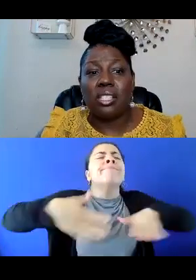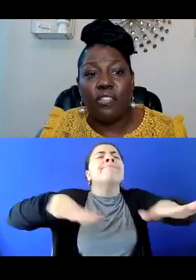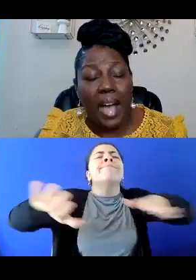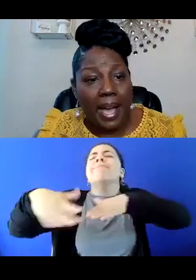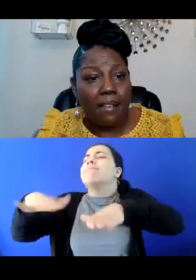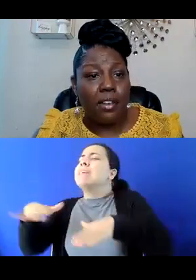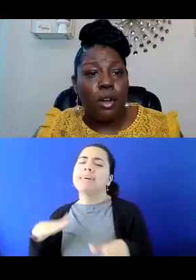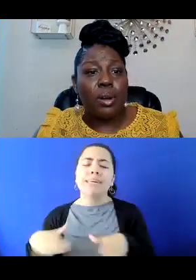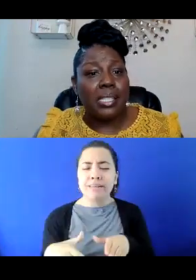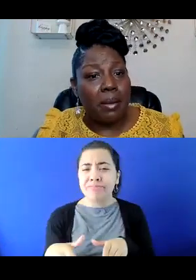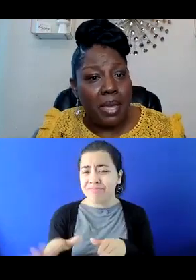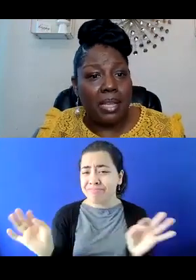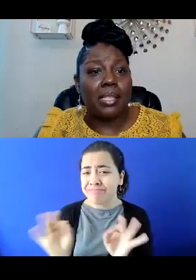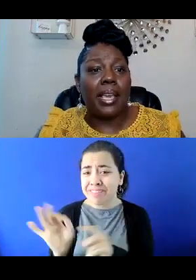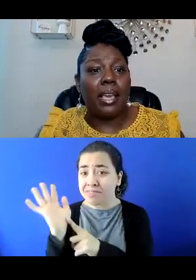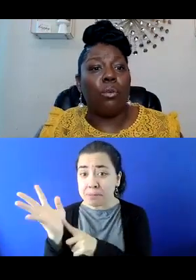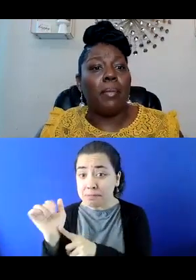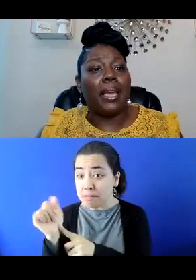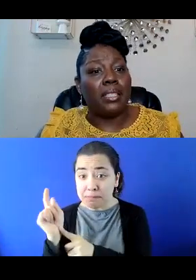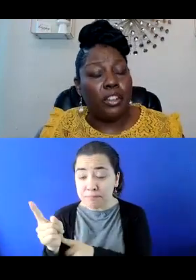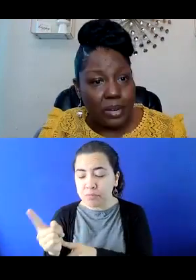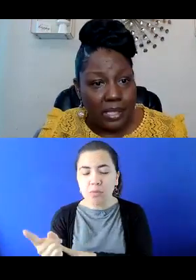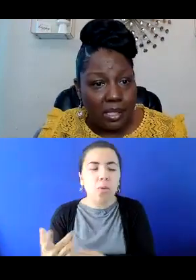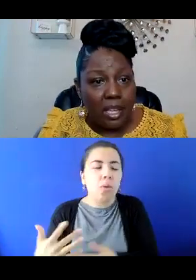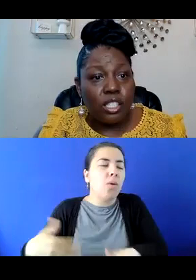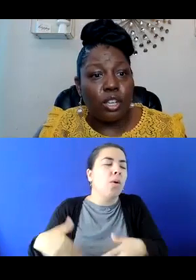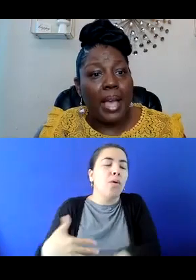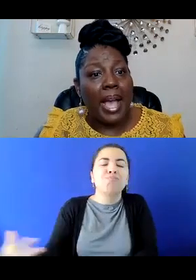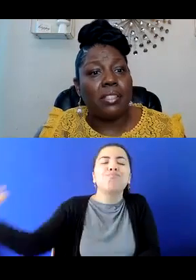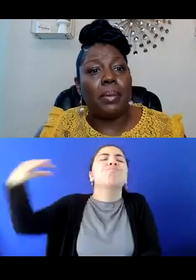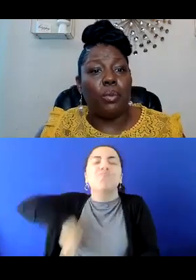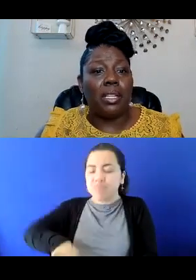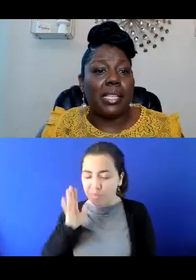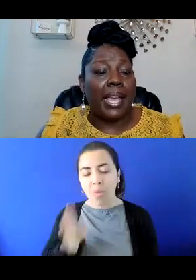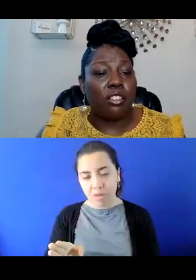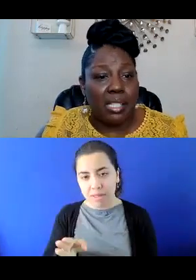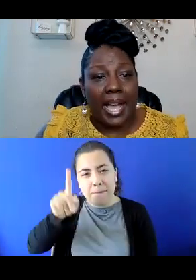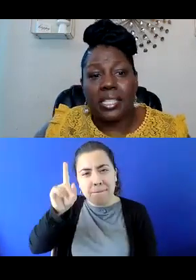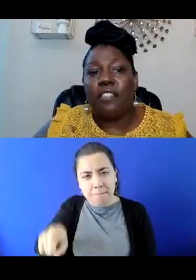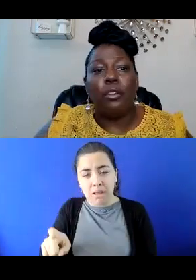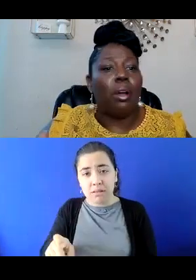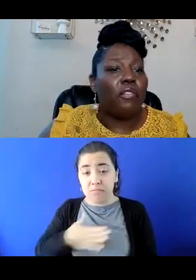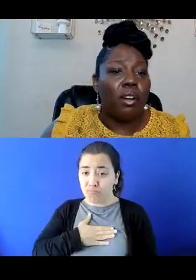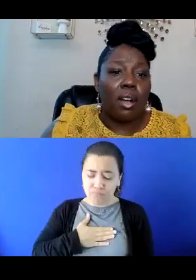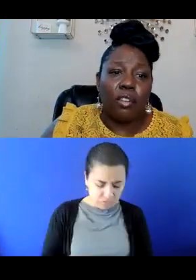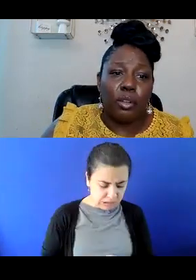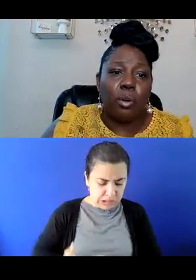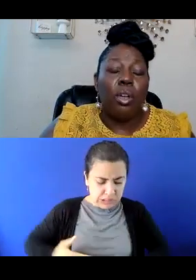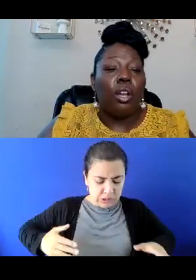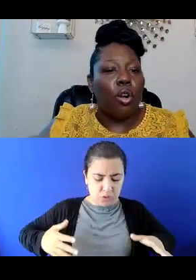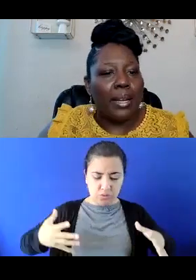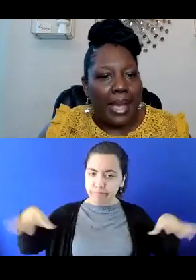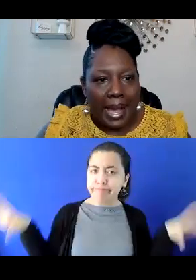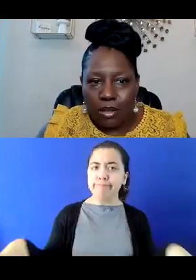it's just 5 or 10 minutes, it will make a difference. So you have to be willing to exercise. If you don't feel